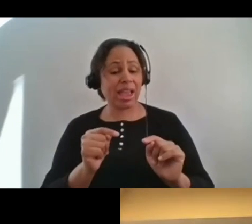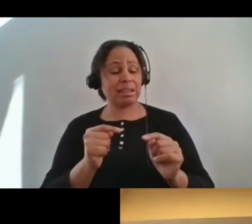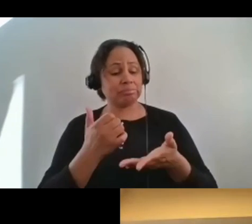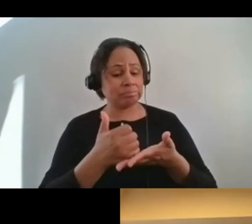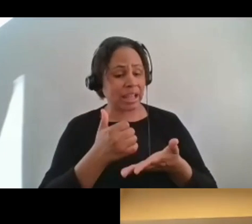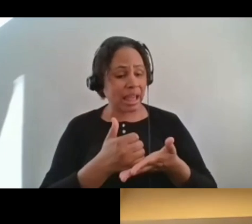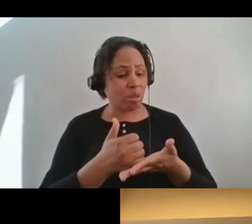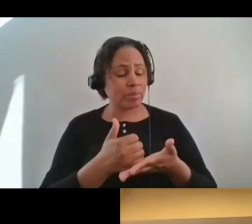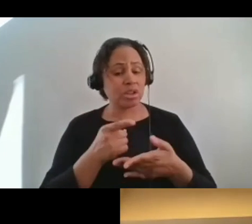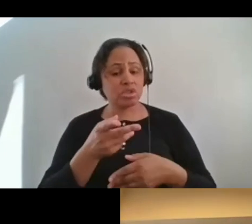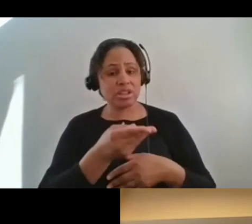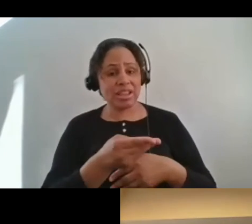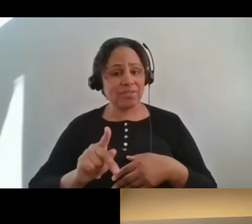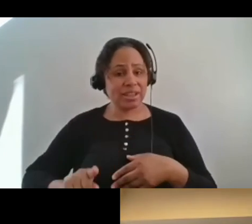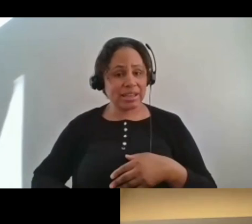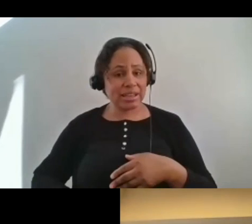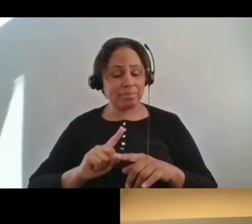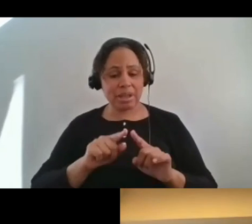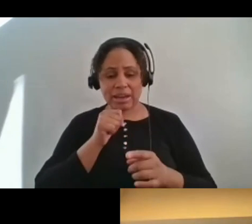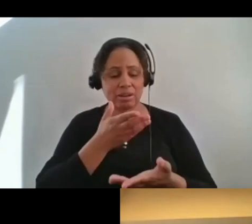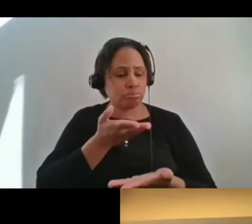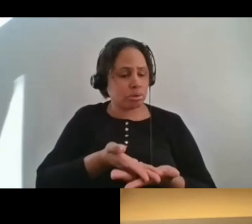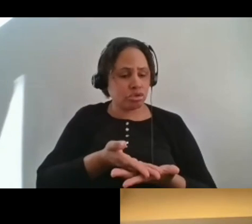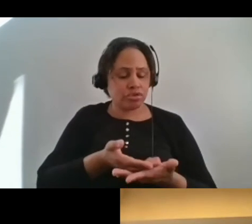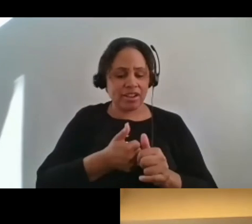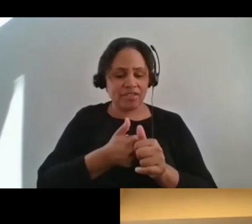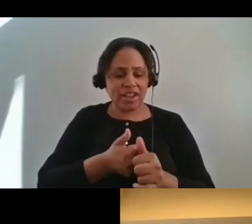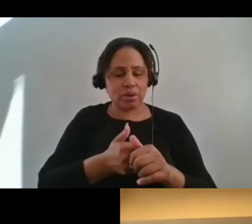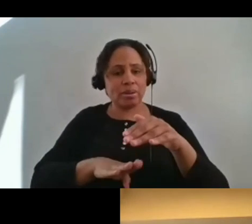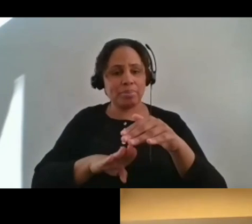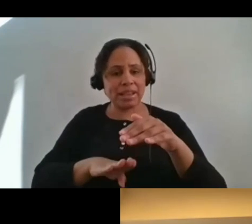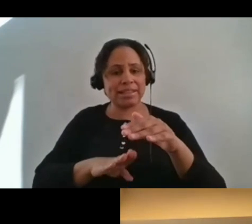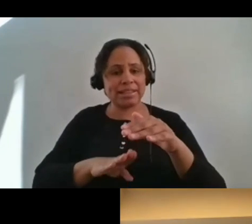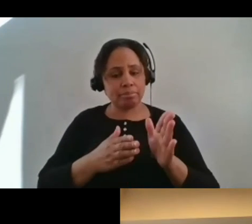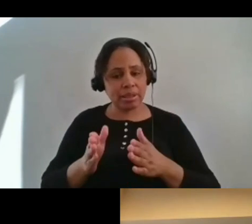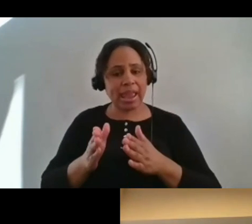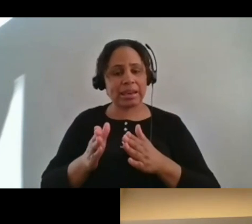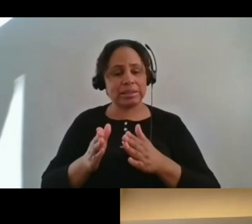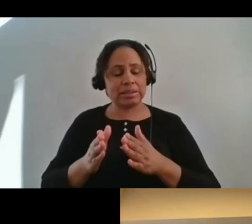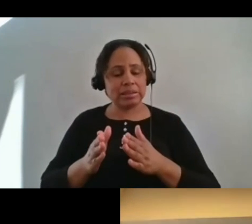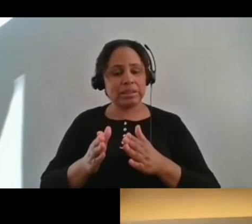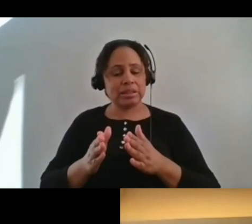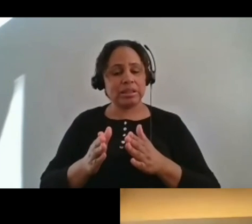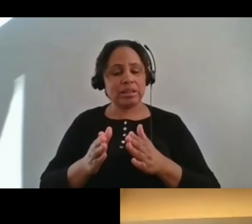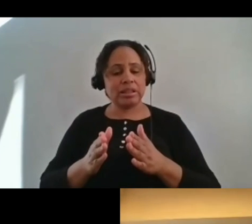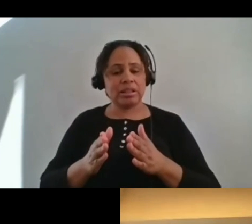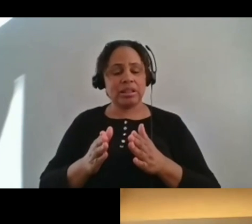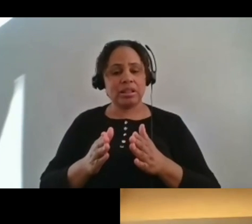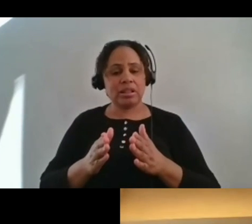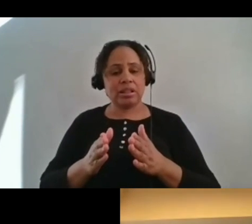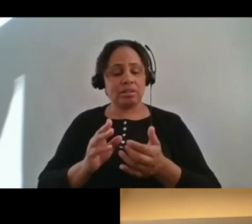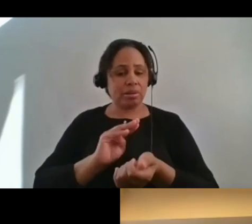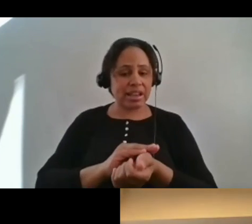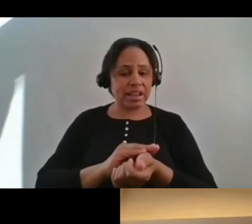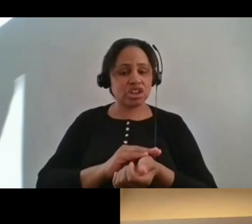give them a kidney when they haven't proved adherence to the basic regimen that's been prescribed by their nephrologist, really it can foretell how they're going